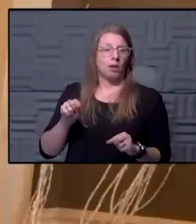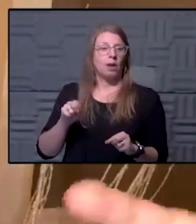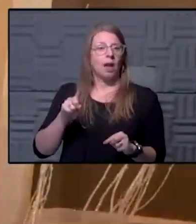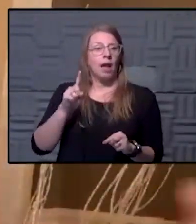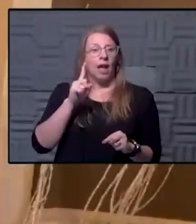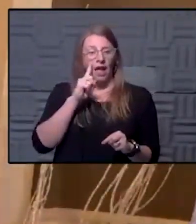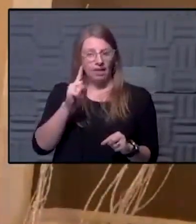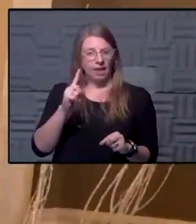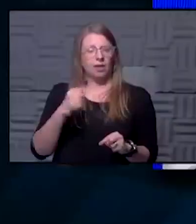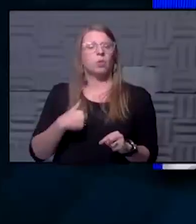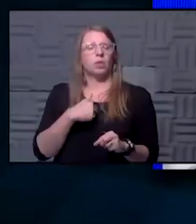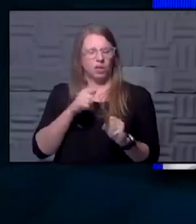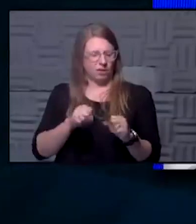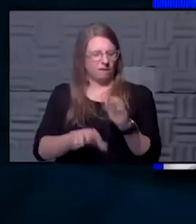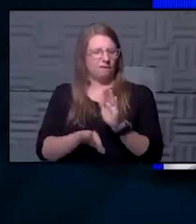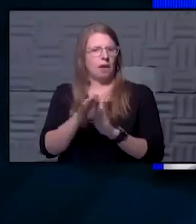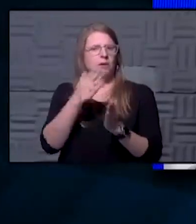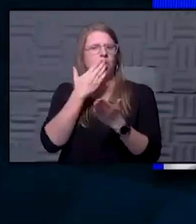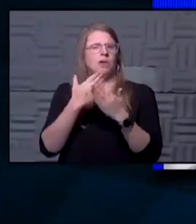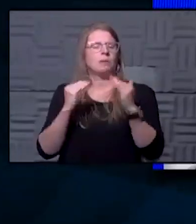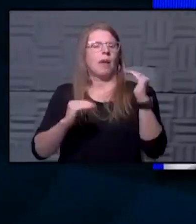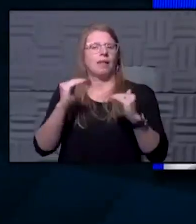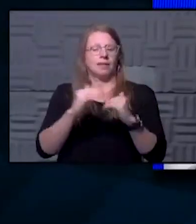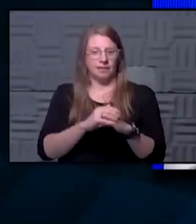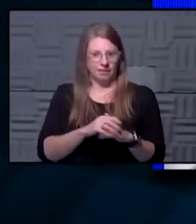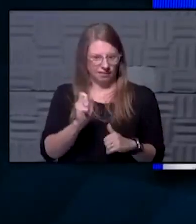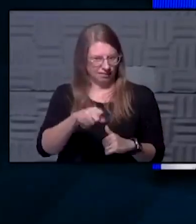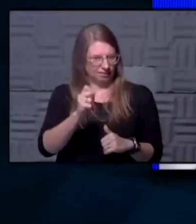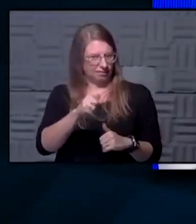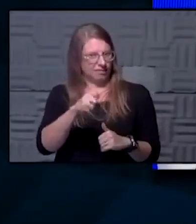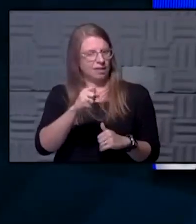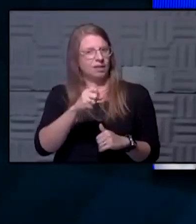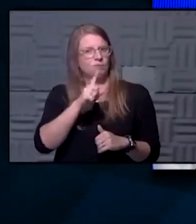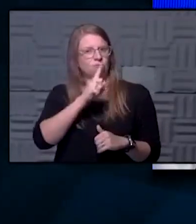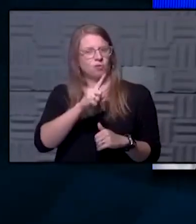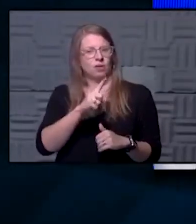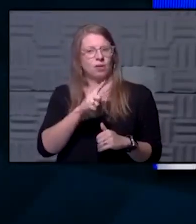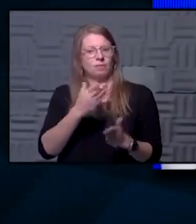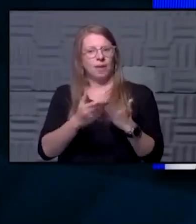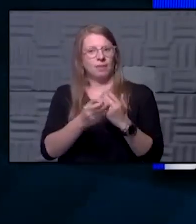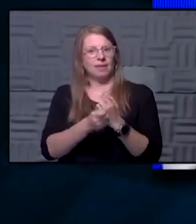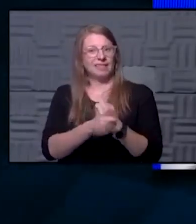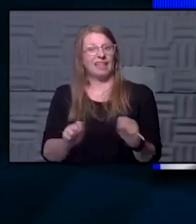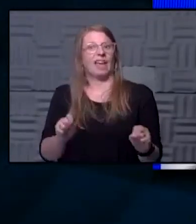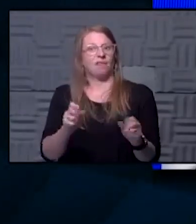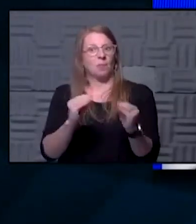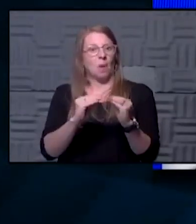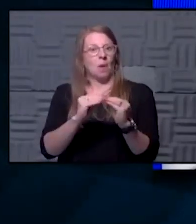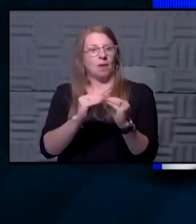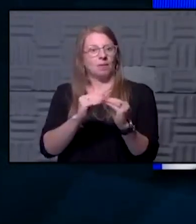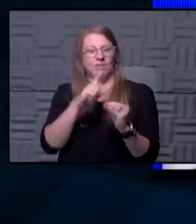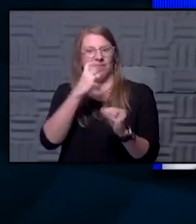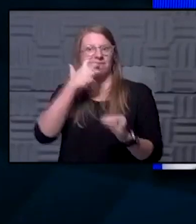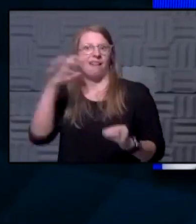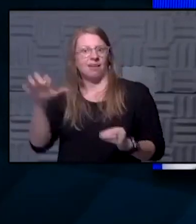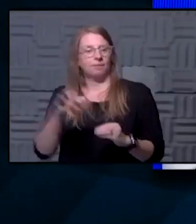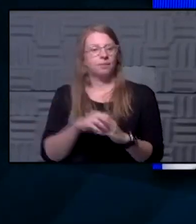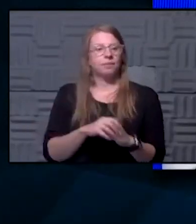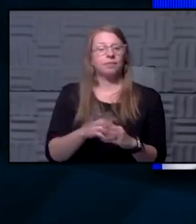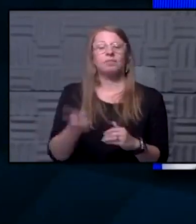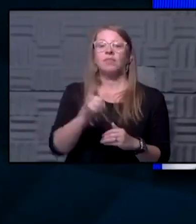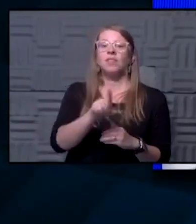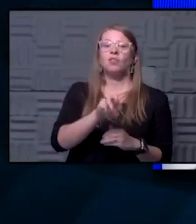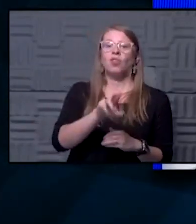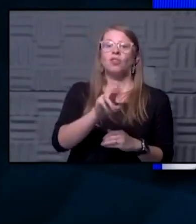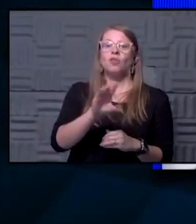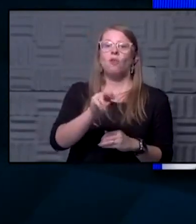can find a good balance. Oh, that's probably true. It may have kept somebody, maybe it kept them safer. Who knows? Dr. Corriveau, tell us about how things are going